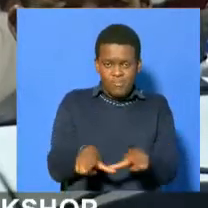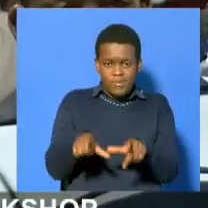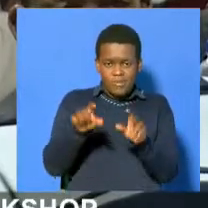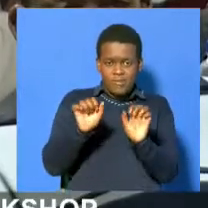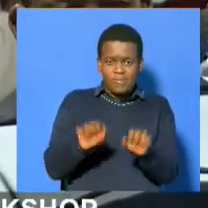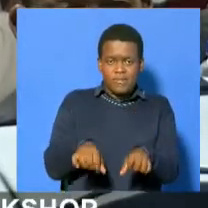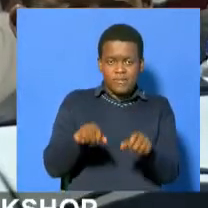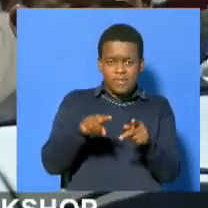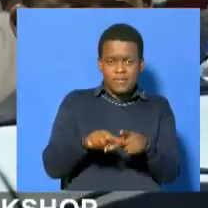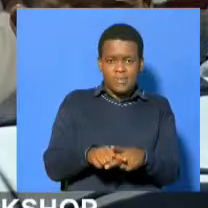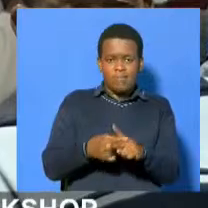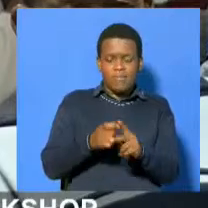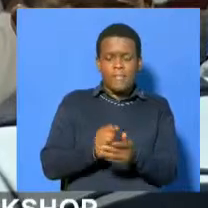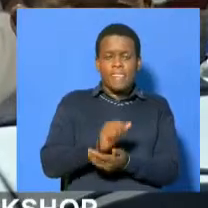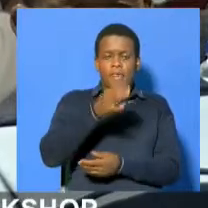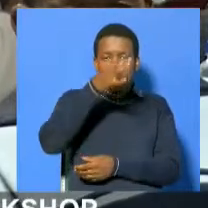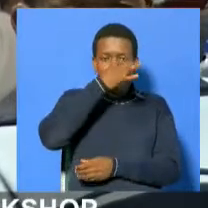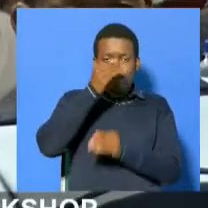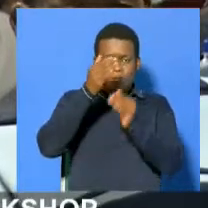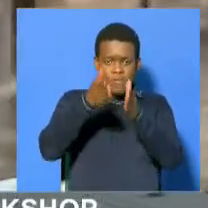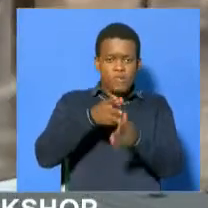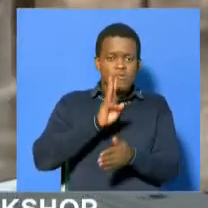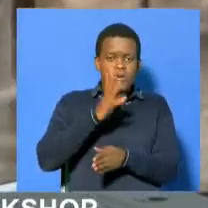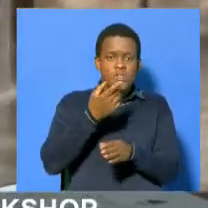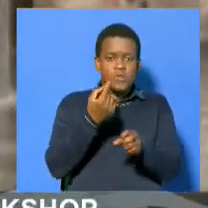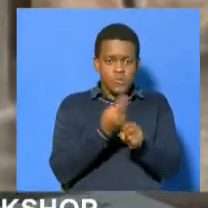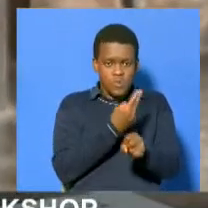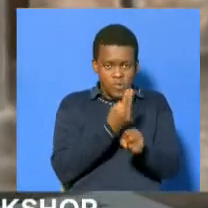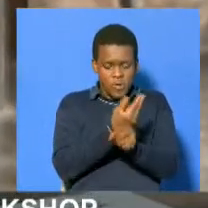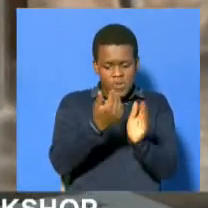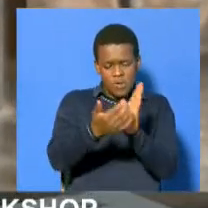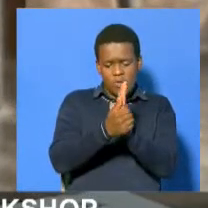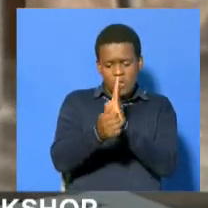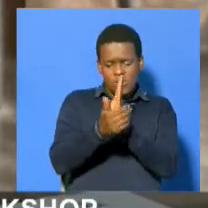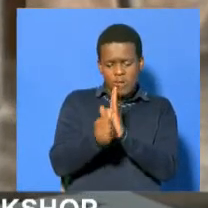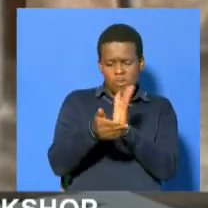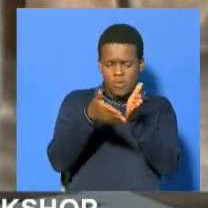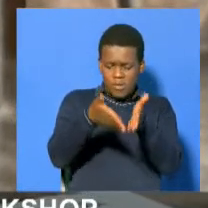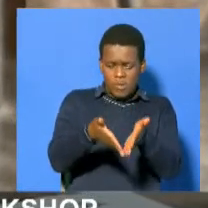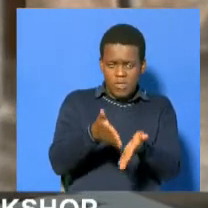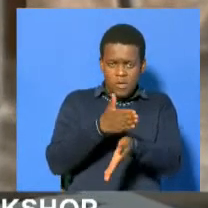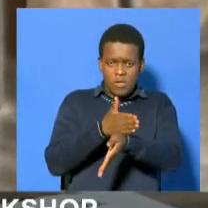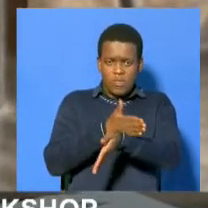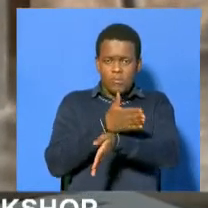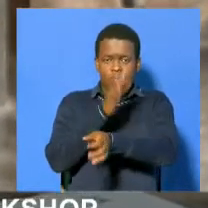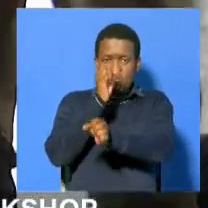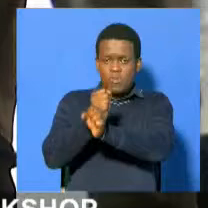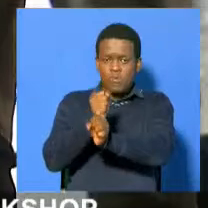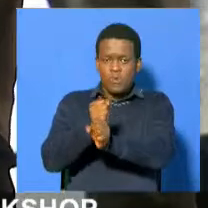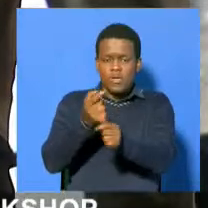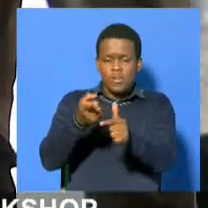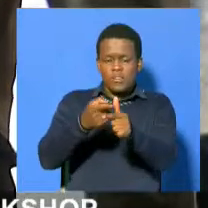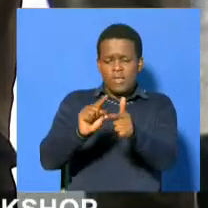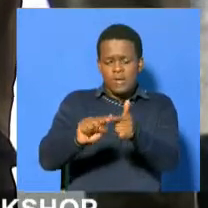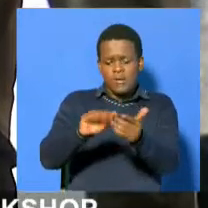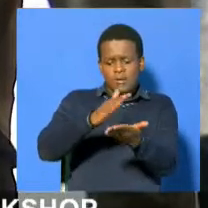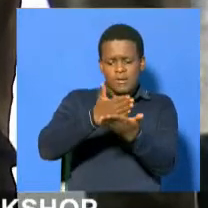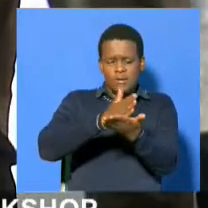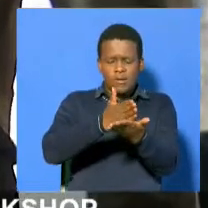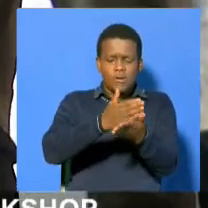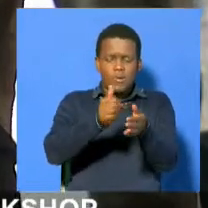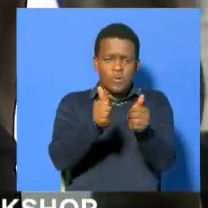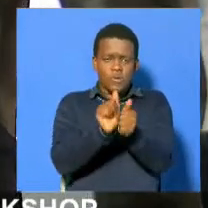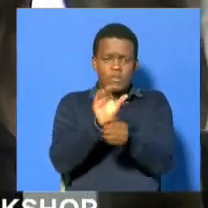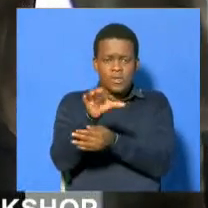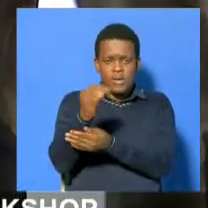It is hoped that these farmers will use the knowledge acquired here to improve their farming practices and also share with other farmers on how best